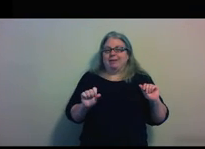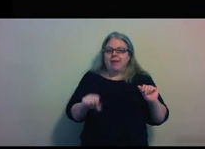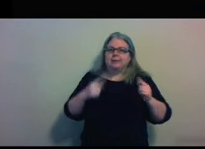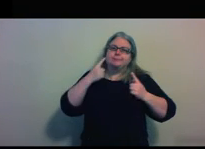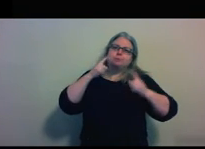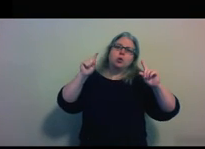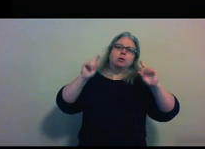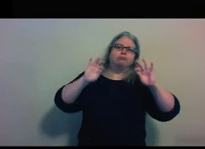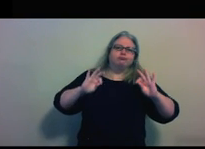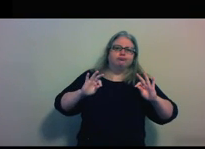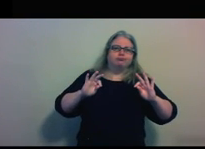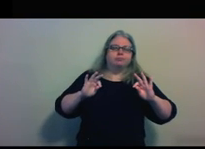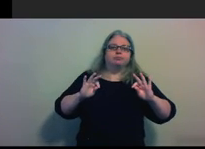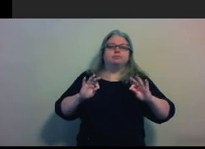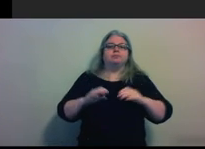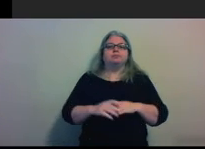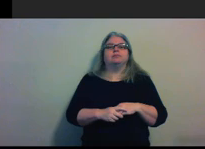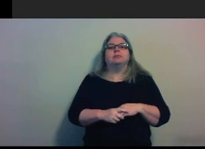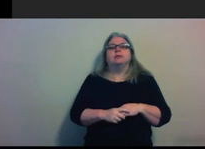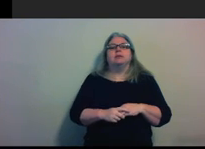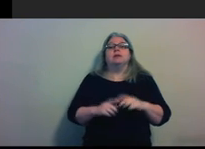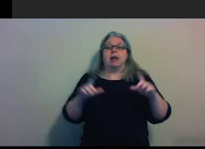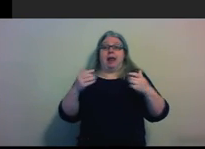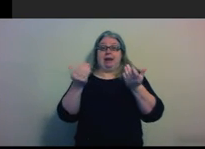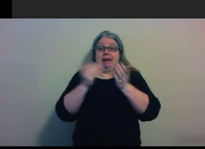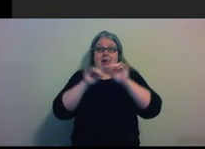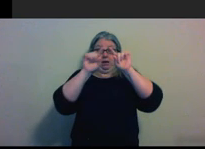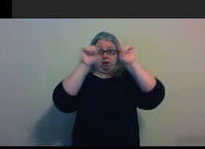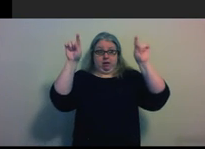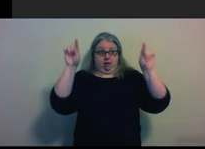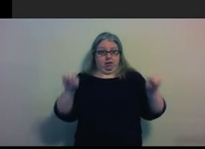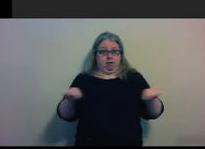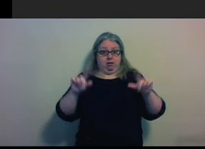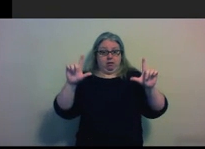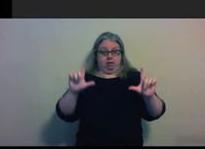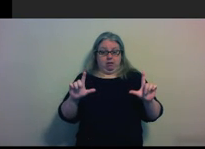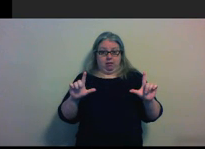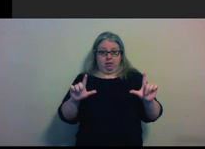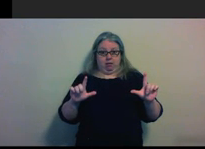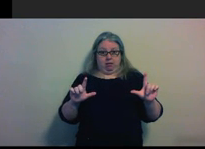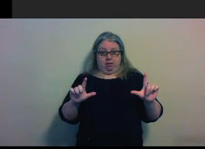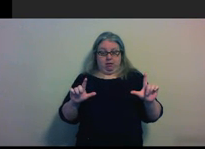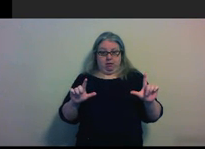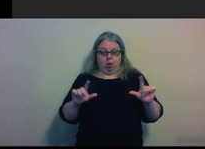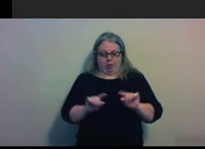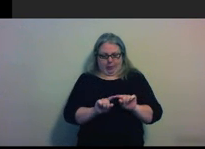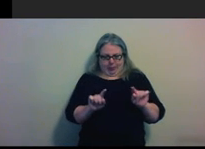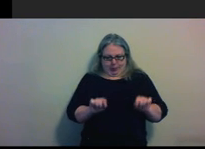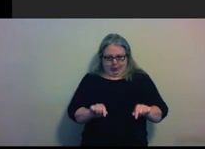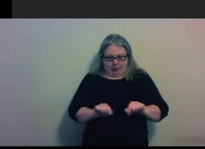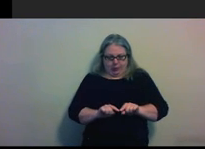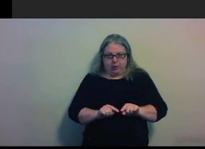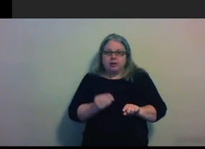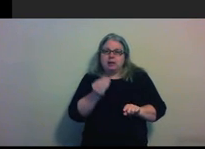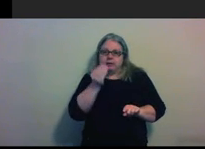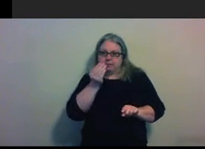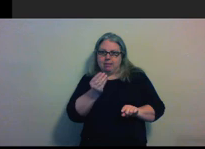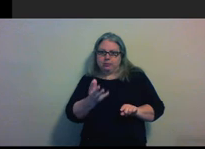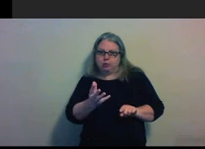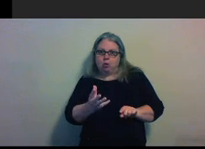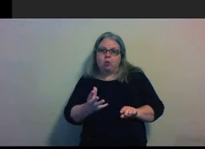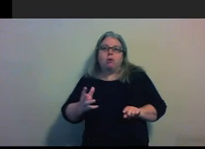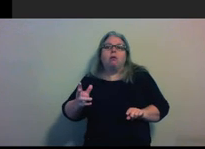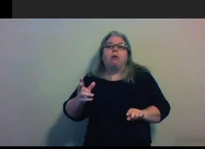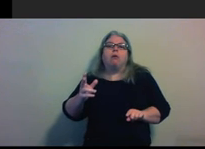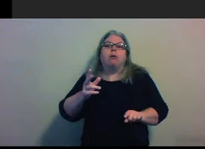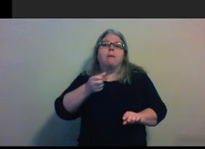click that yes, it's working button, and at the bottom of your screen, you're going to see a small icon letting you know that your